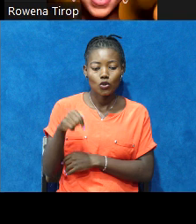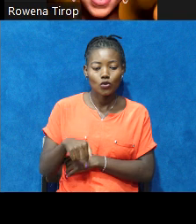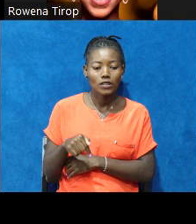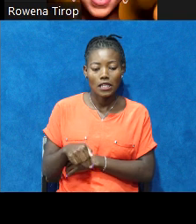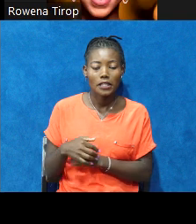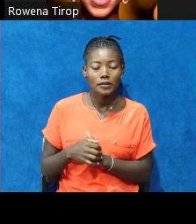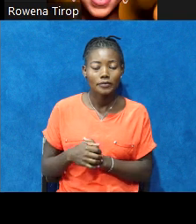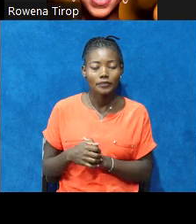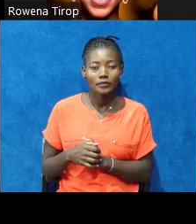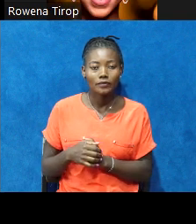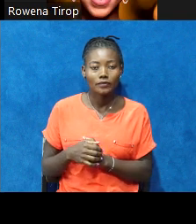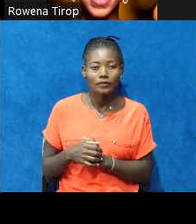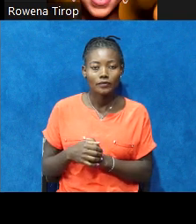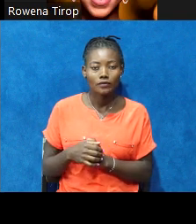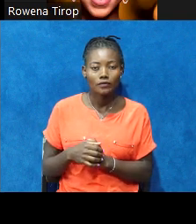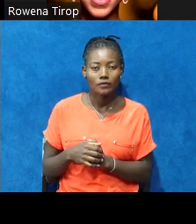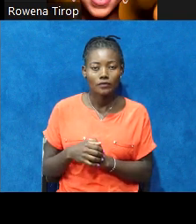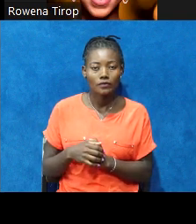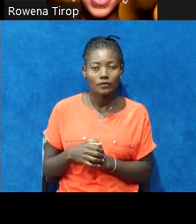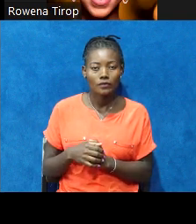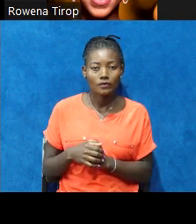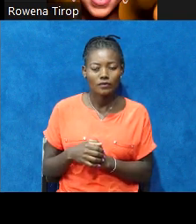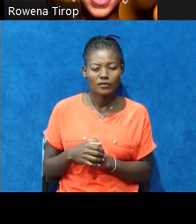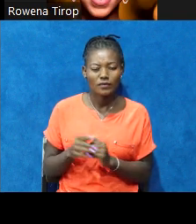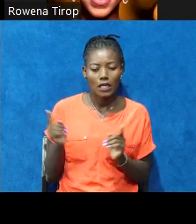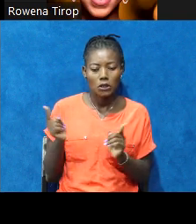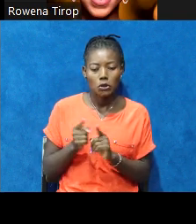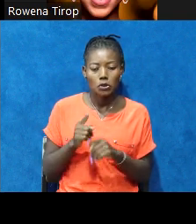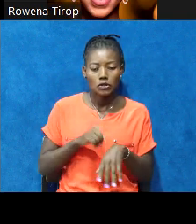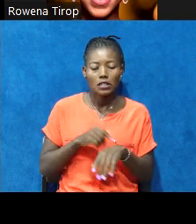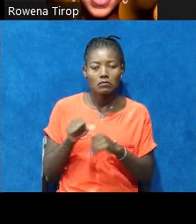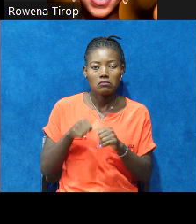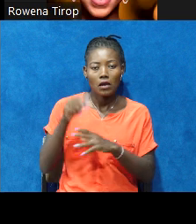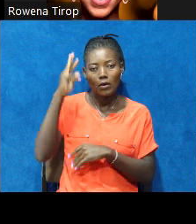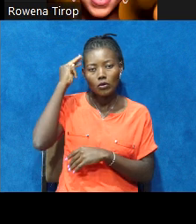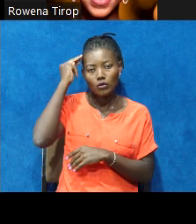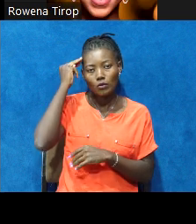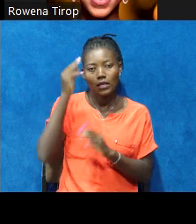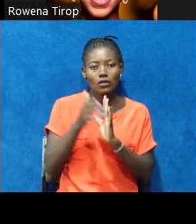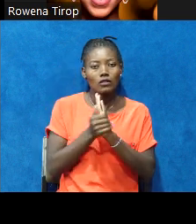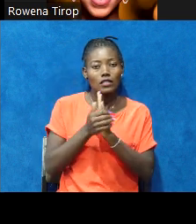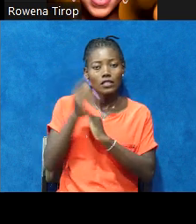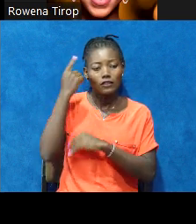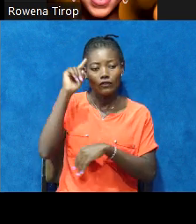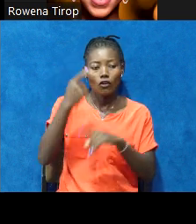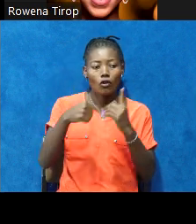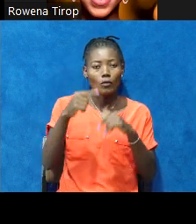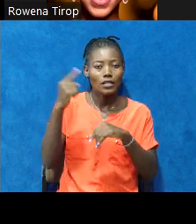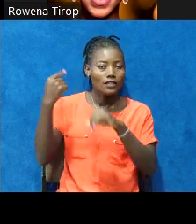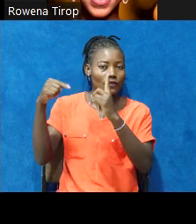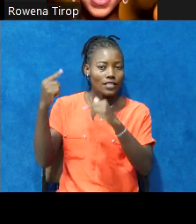take you through a brief, a few minute session on just mental skills for competitive success.